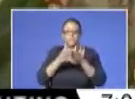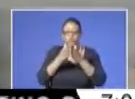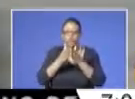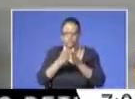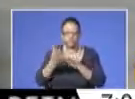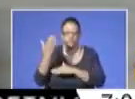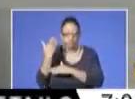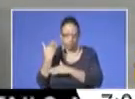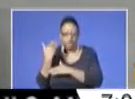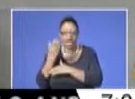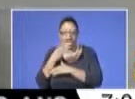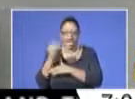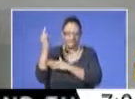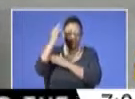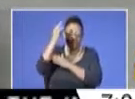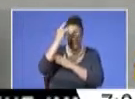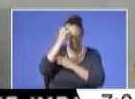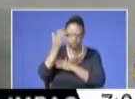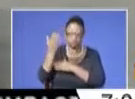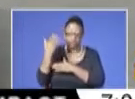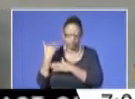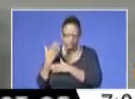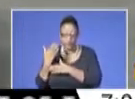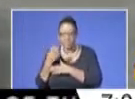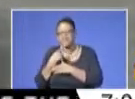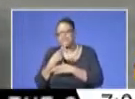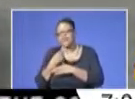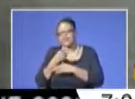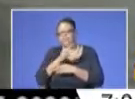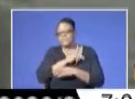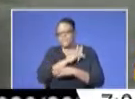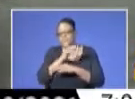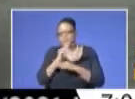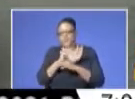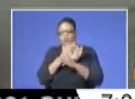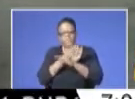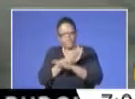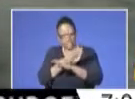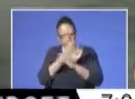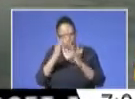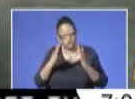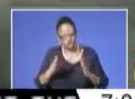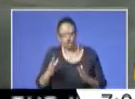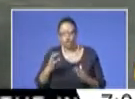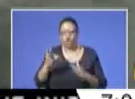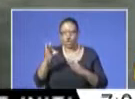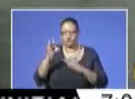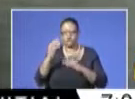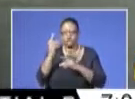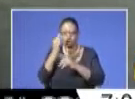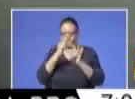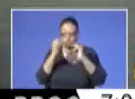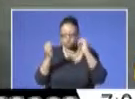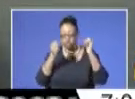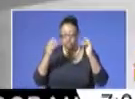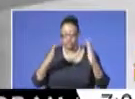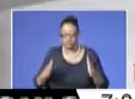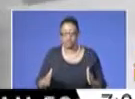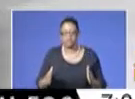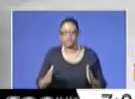private plane or yacht charters. It's something Minister of Tourism, the Honorable Dionisio de Aguilar, considers as the best